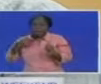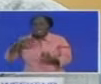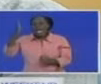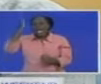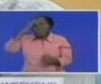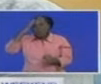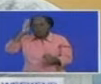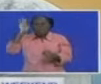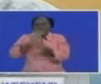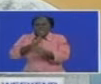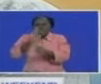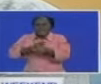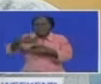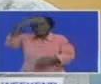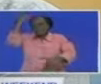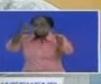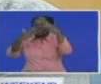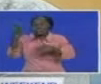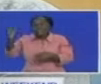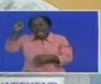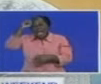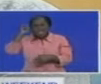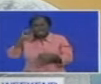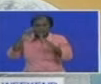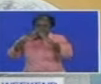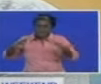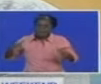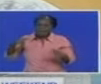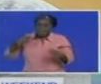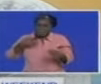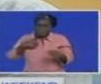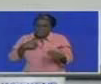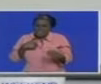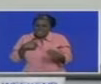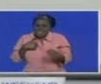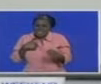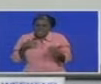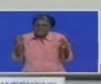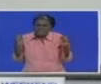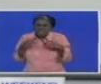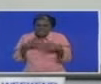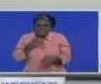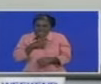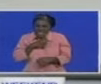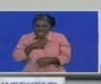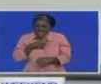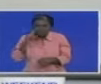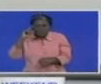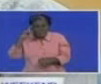of professionals in State House, I shudder to think on how Kenya is gravitating.